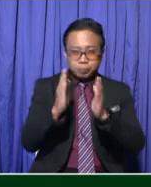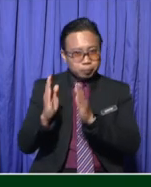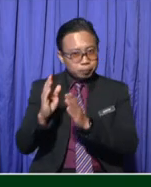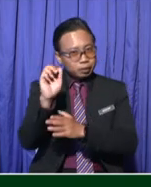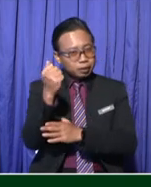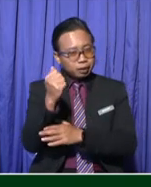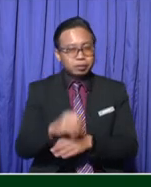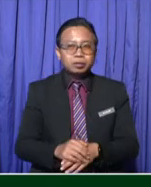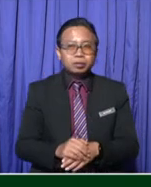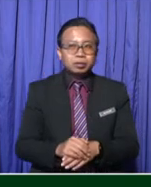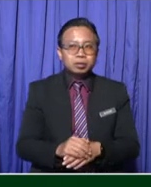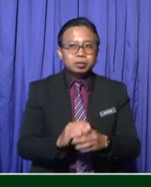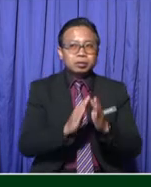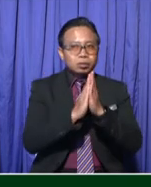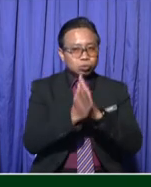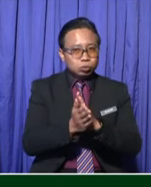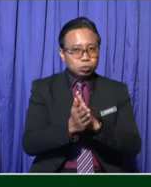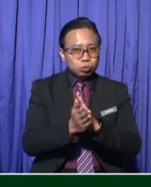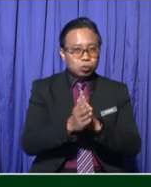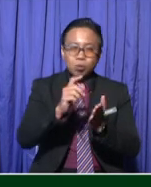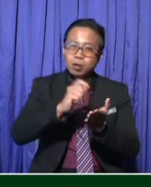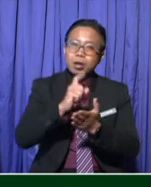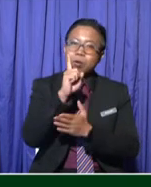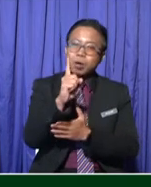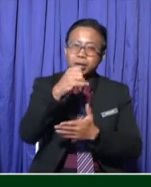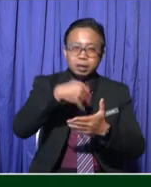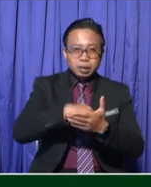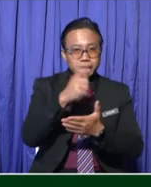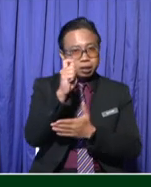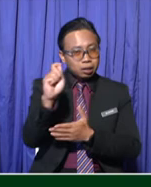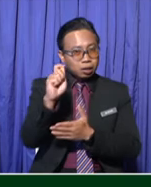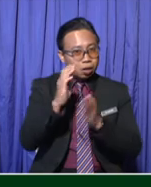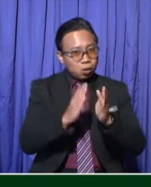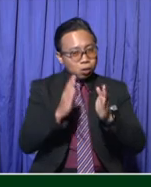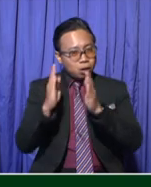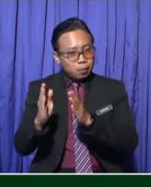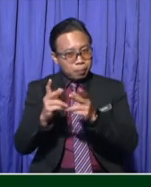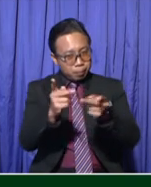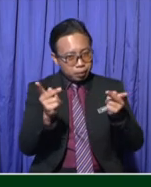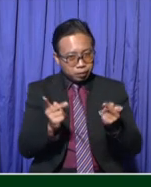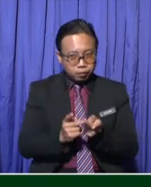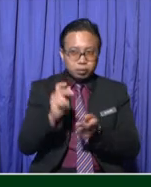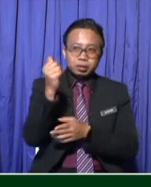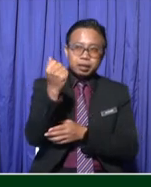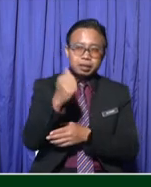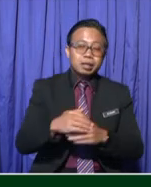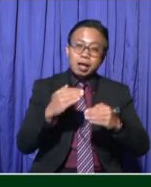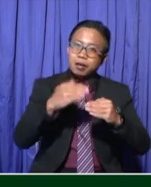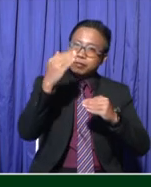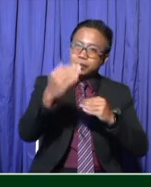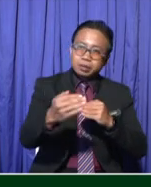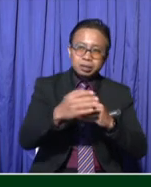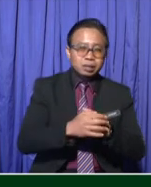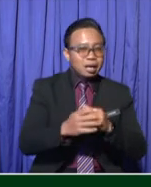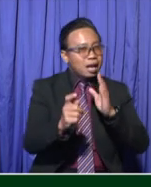So, write 1 in the column of place value tens. After that, add the